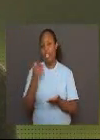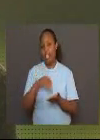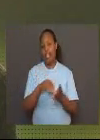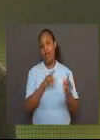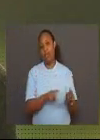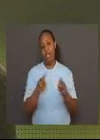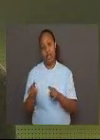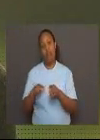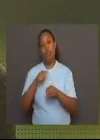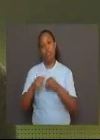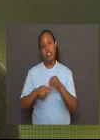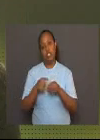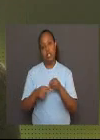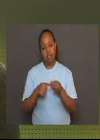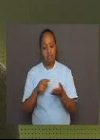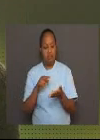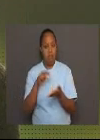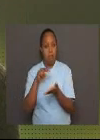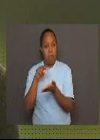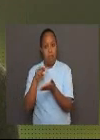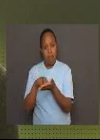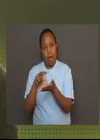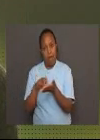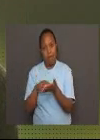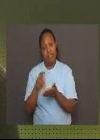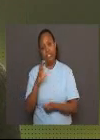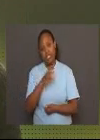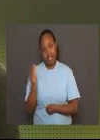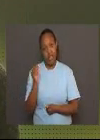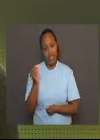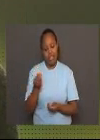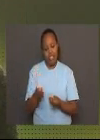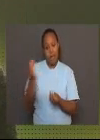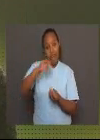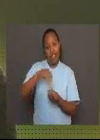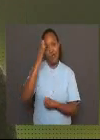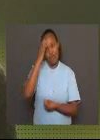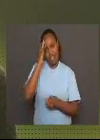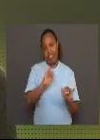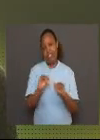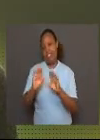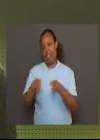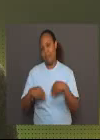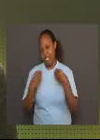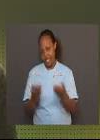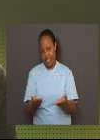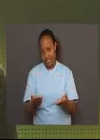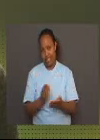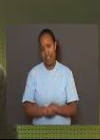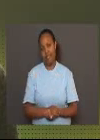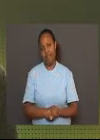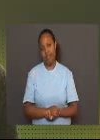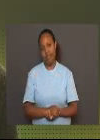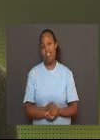the necessity for reading to acquire more knowledge. As well, you